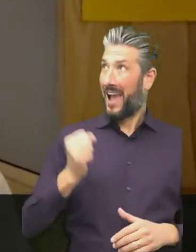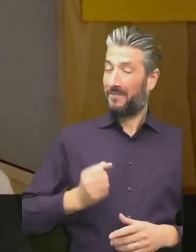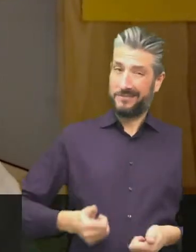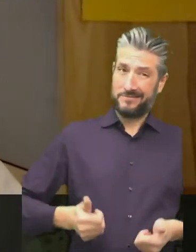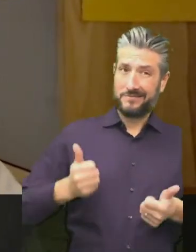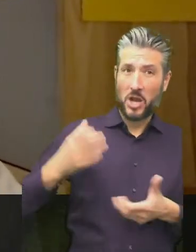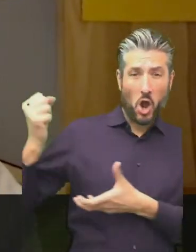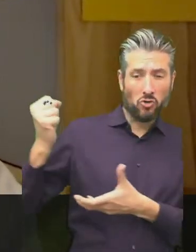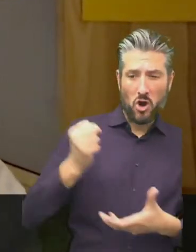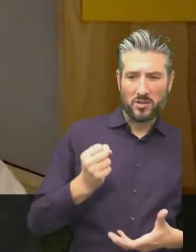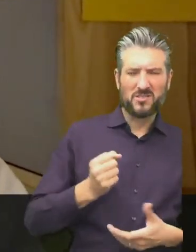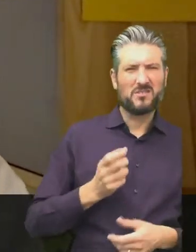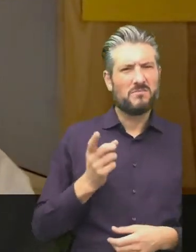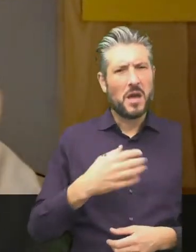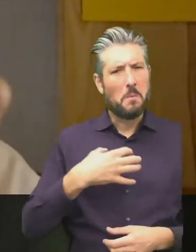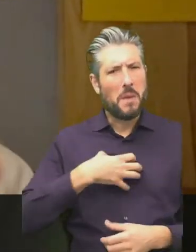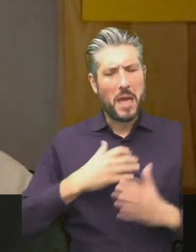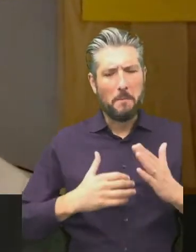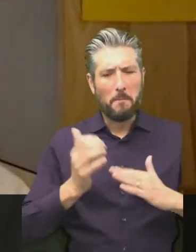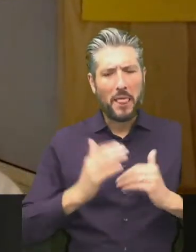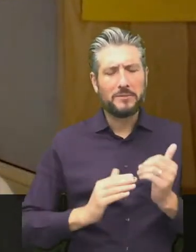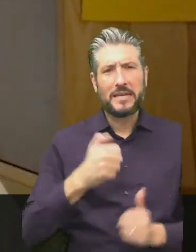even worse. There are